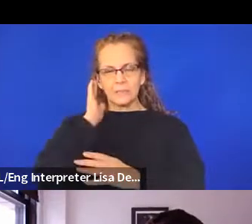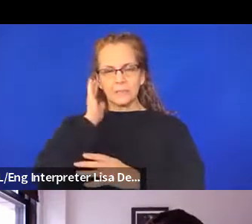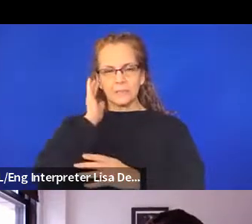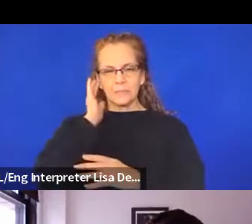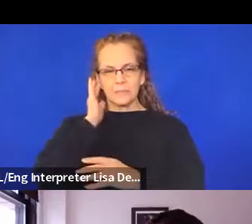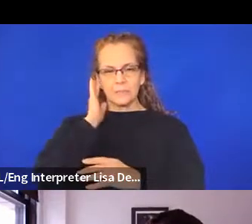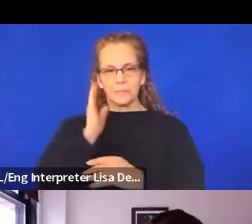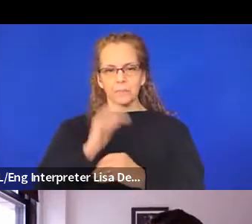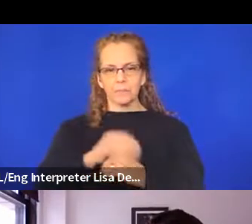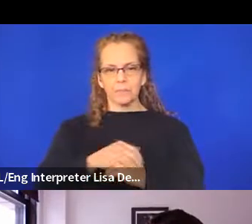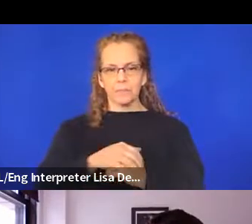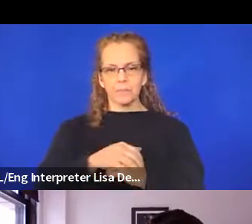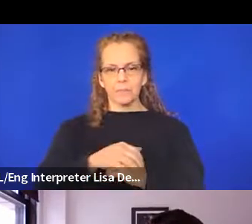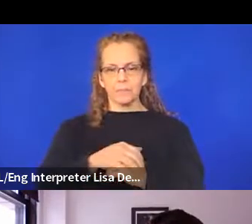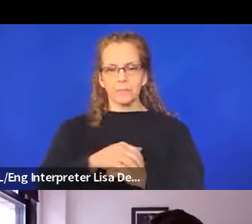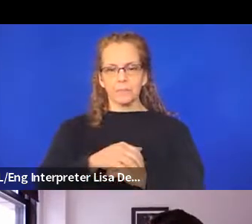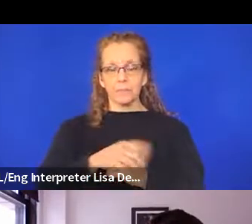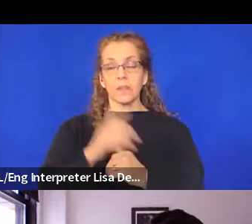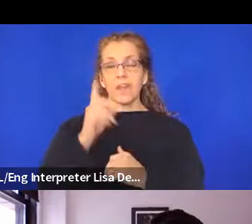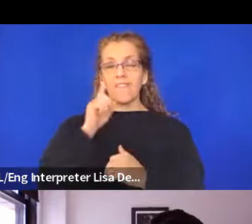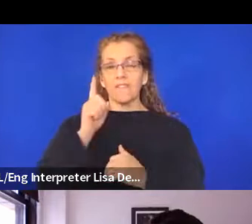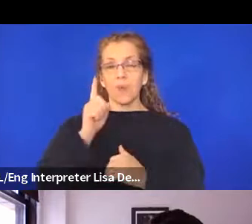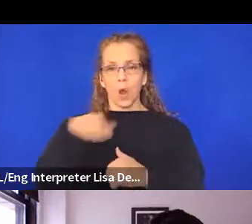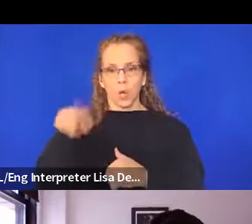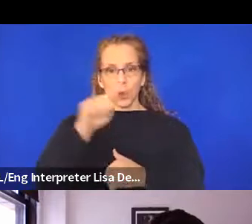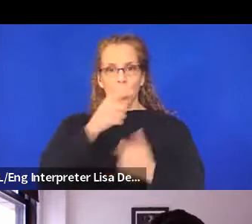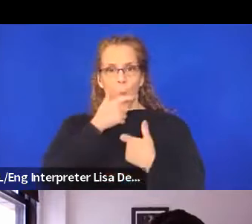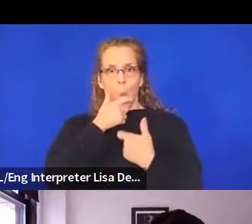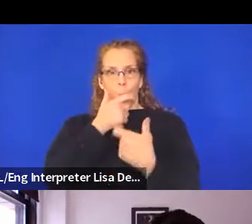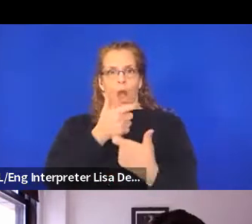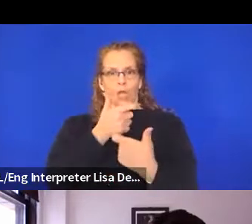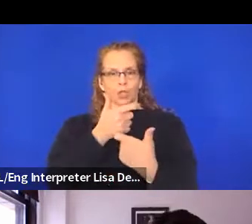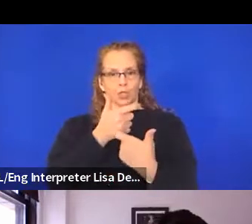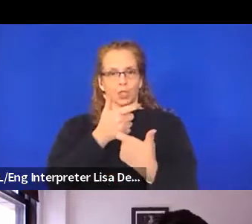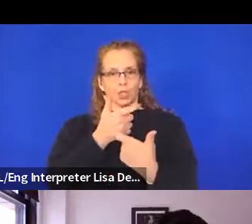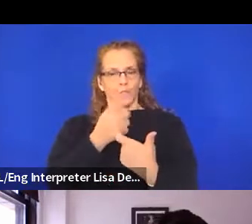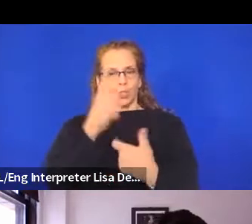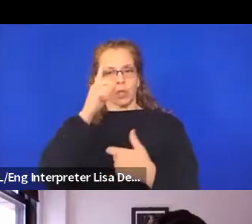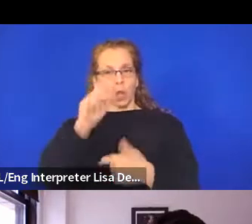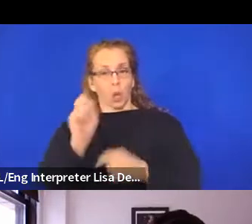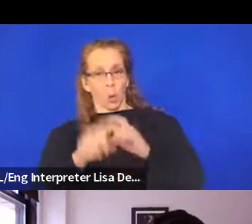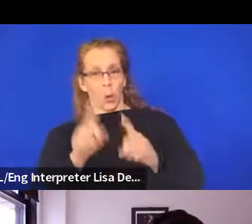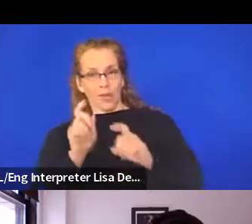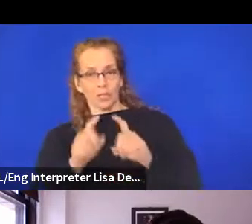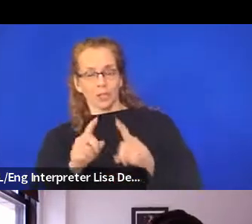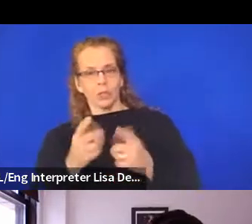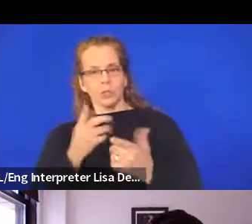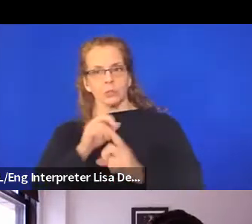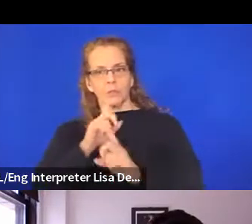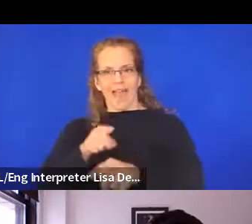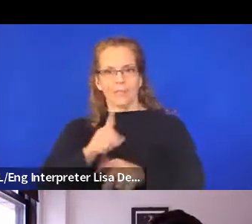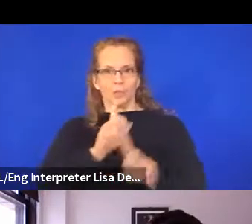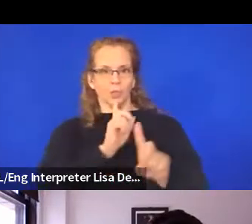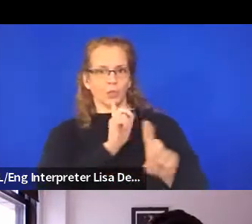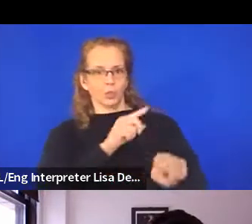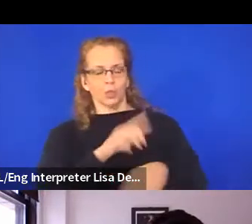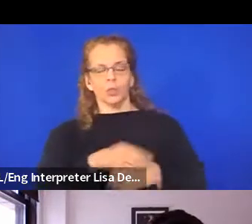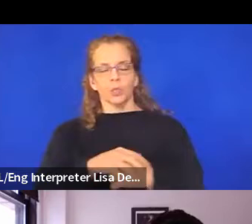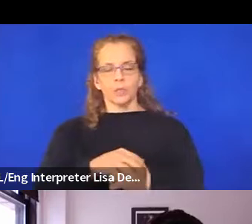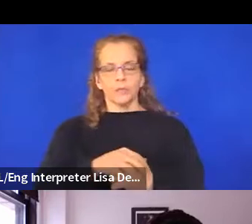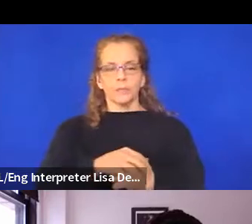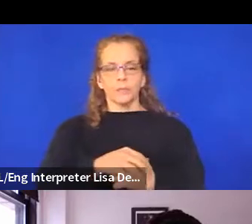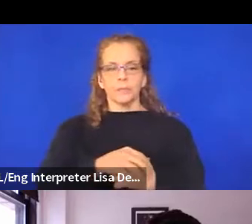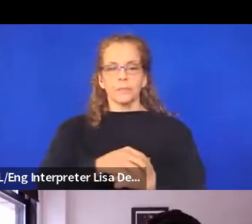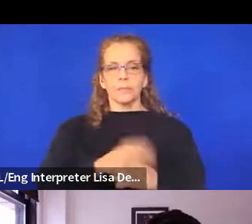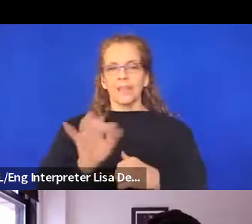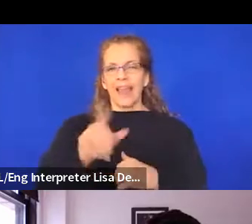you wonderful participants in the audience to ask questions. And just to reiterate what Ash said in the beginning, you can